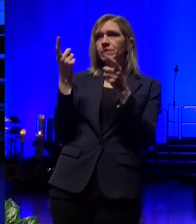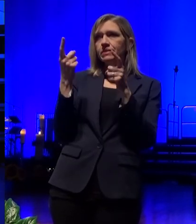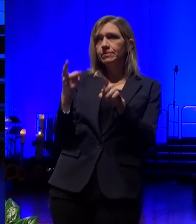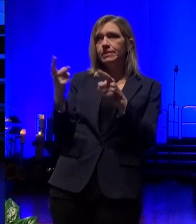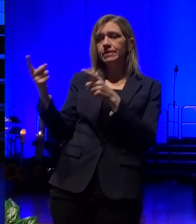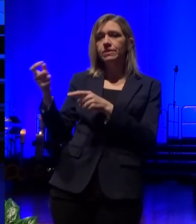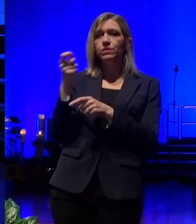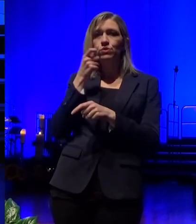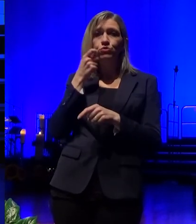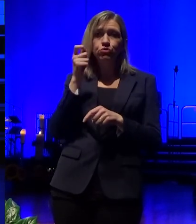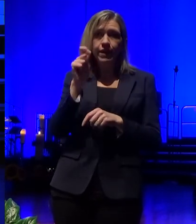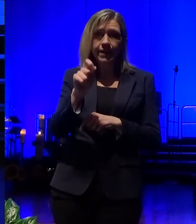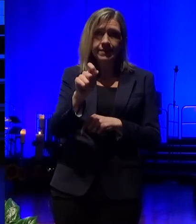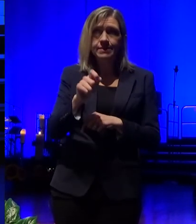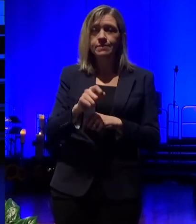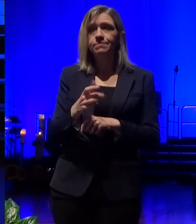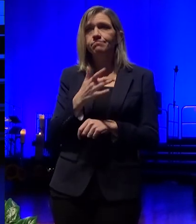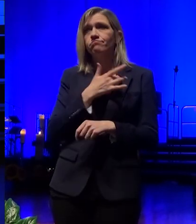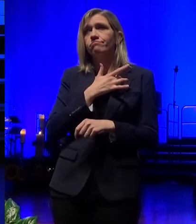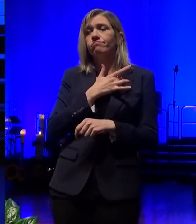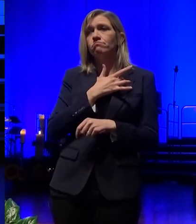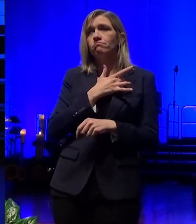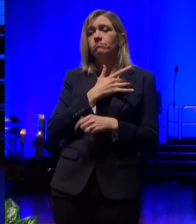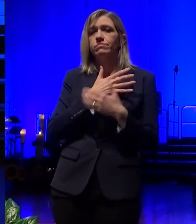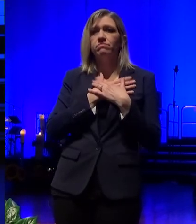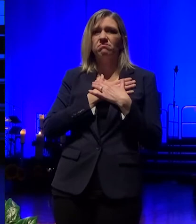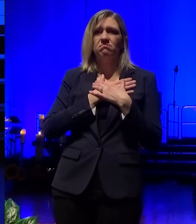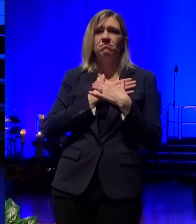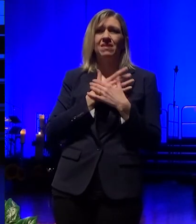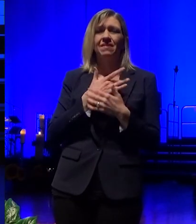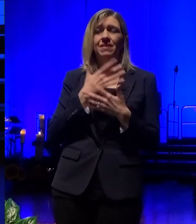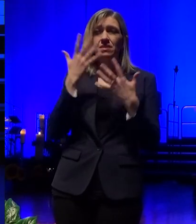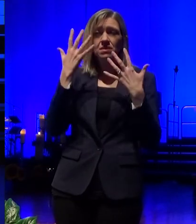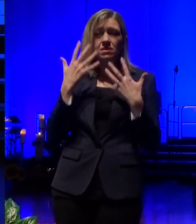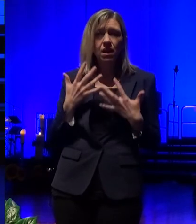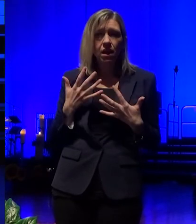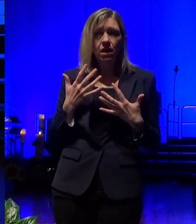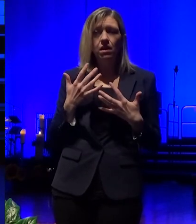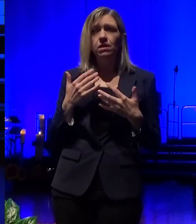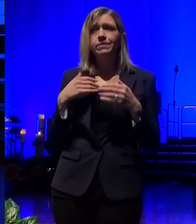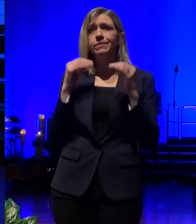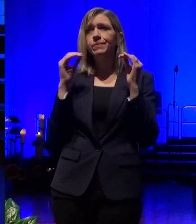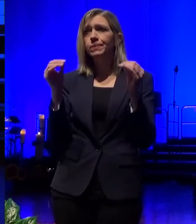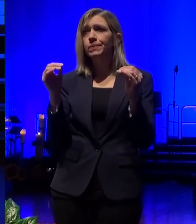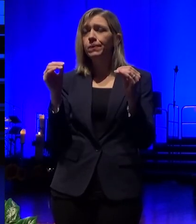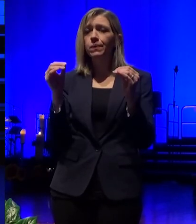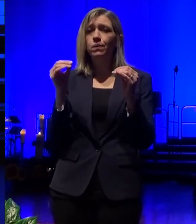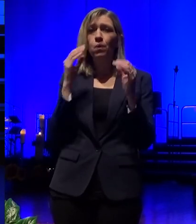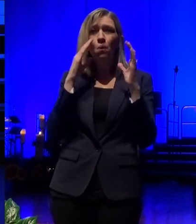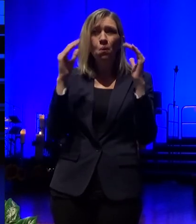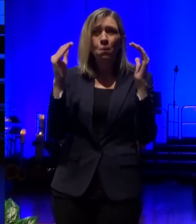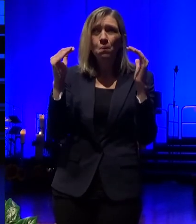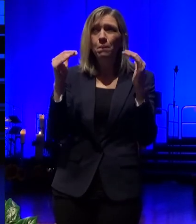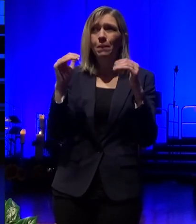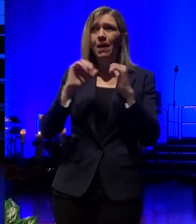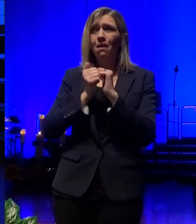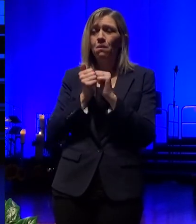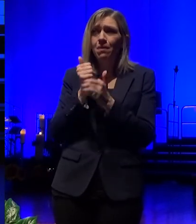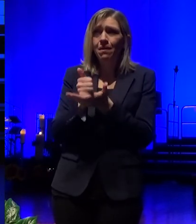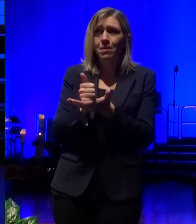Ukraine and feeling sad and helpless, hopeless, not knowing what to